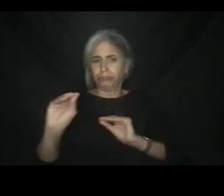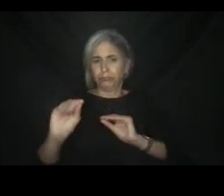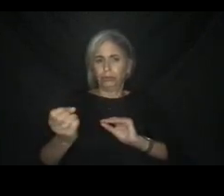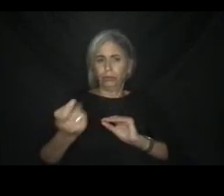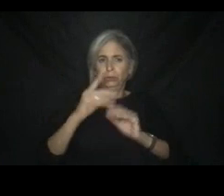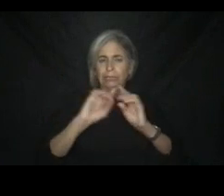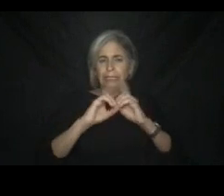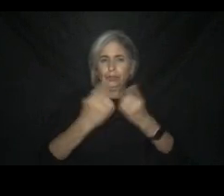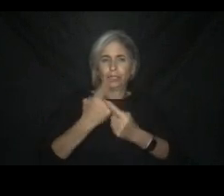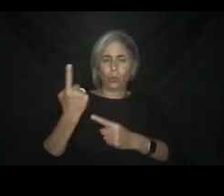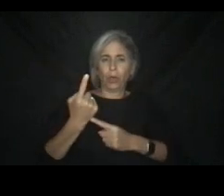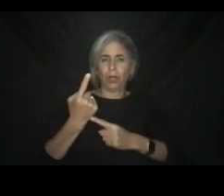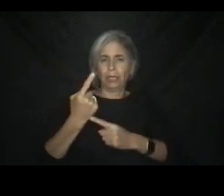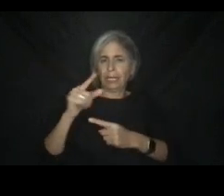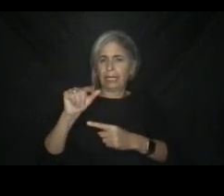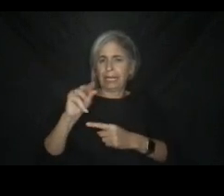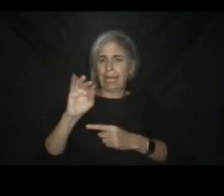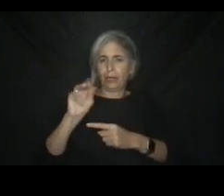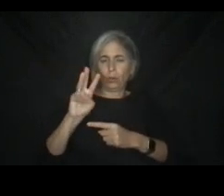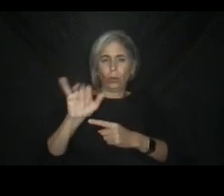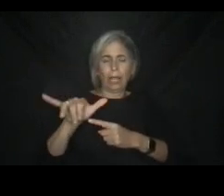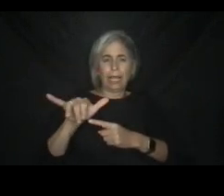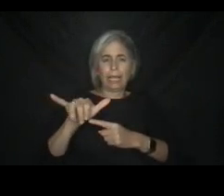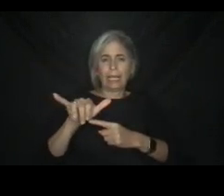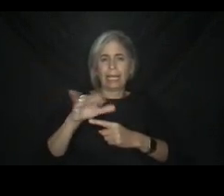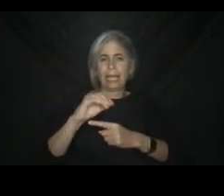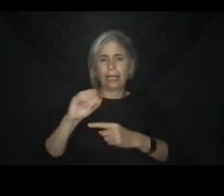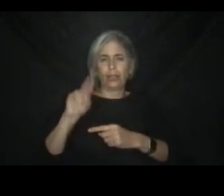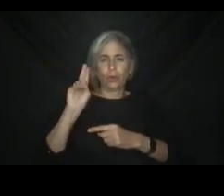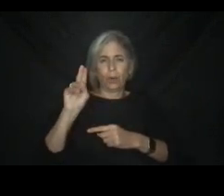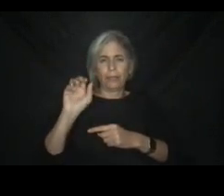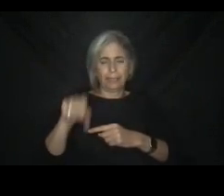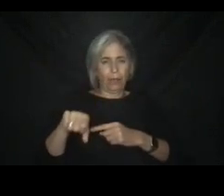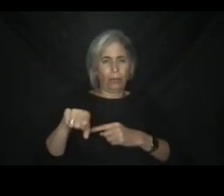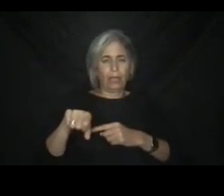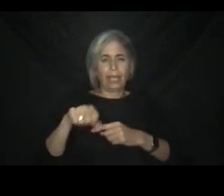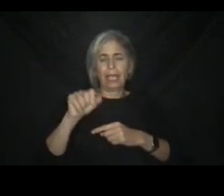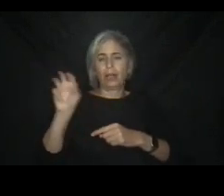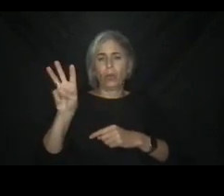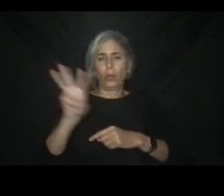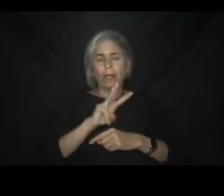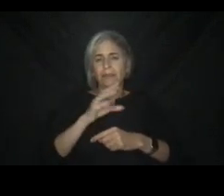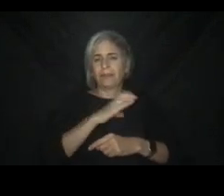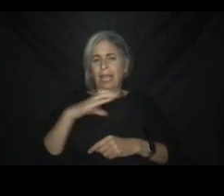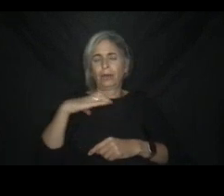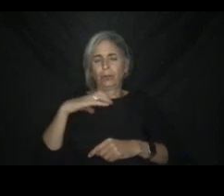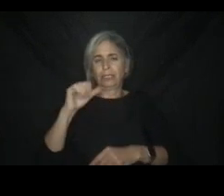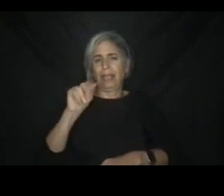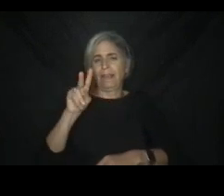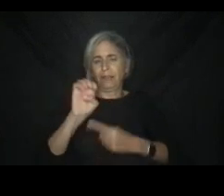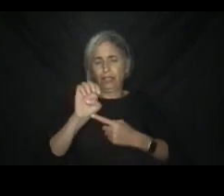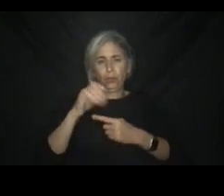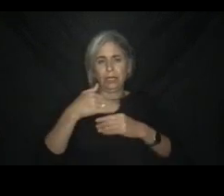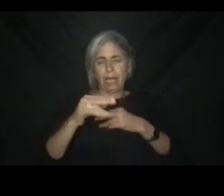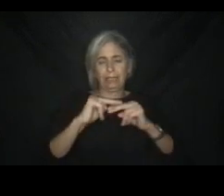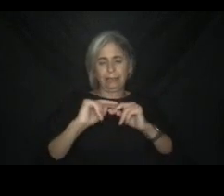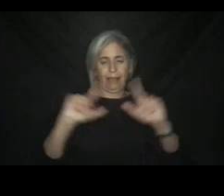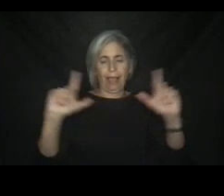between Gateway Boulevard in the north and the C-16 Canal in the south, and west of Congress Avenue. Next slide,